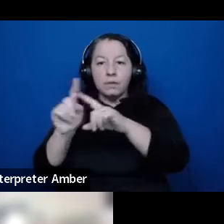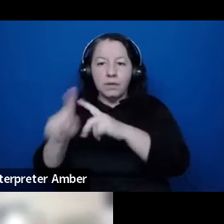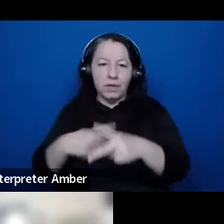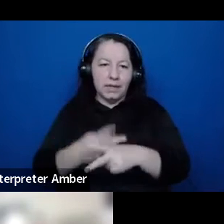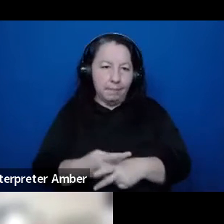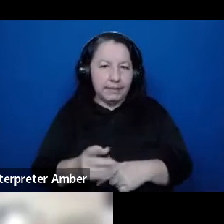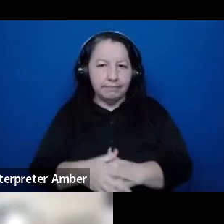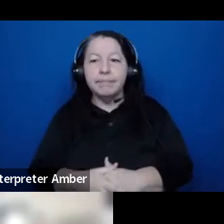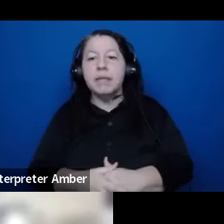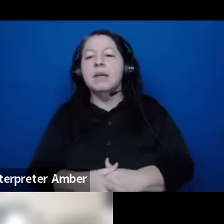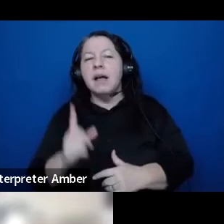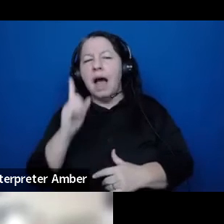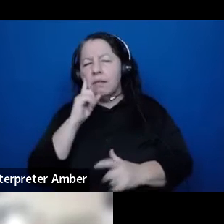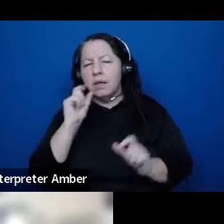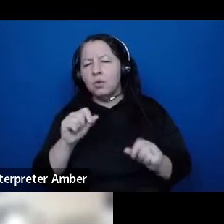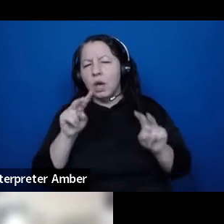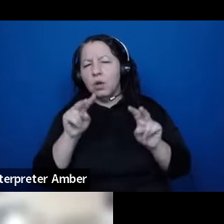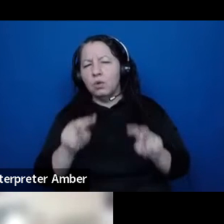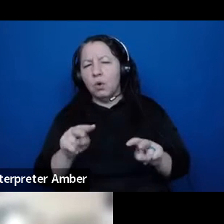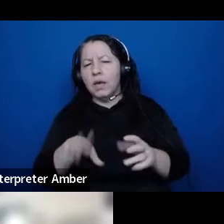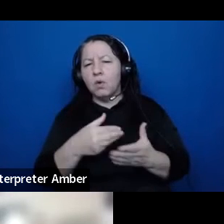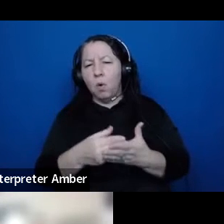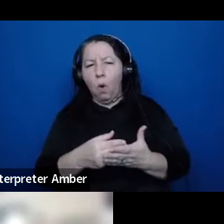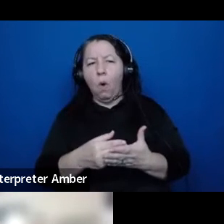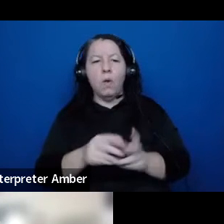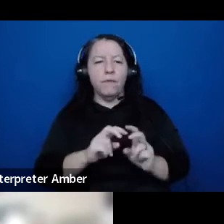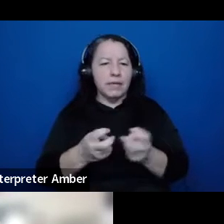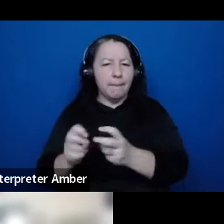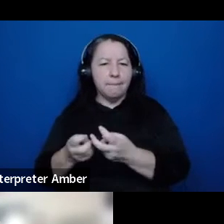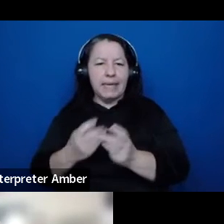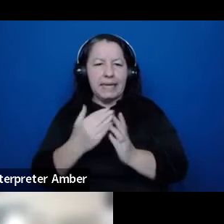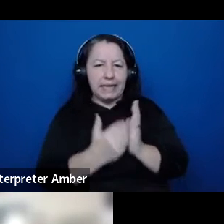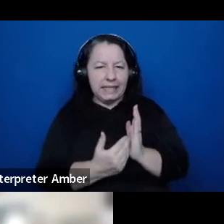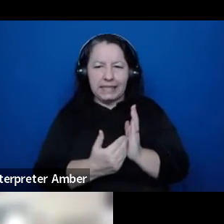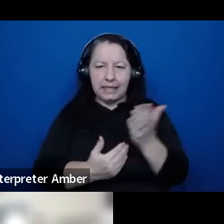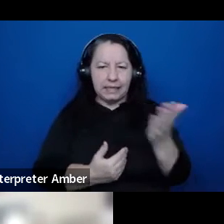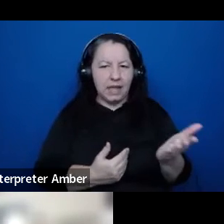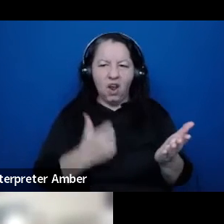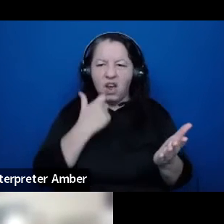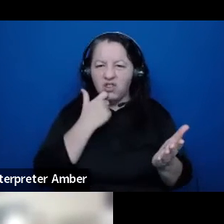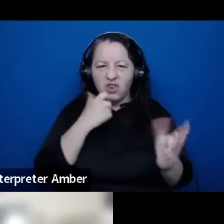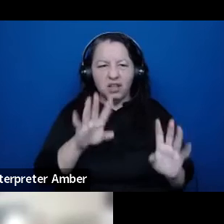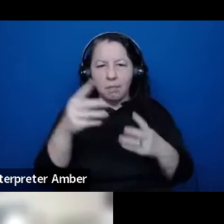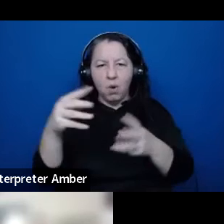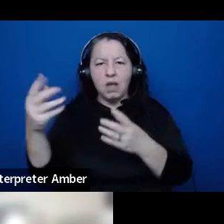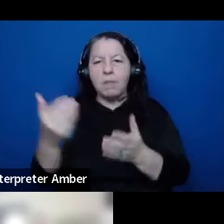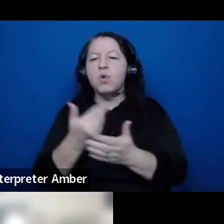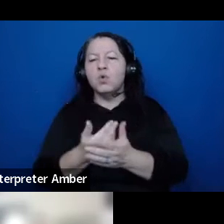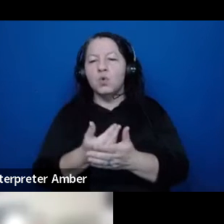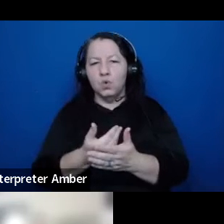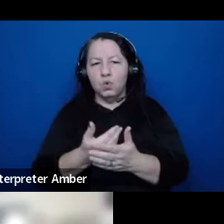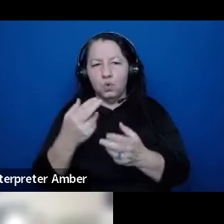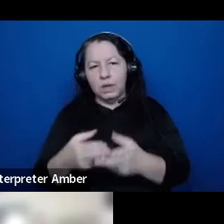so I think you can look at all of those committee listings on there. I just pulled up the newly titled Health and